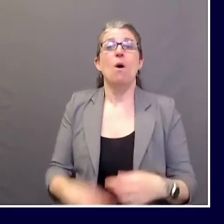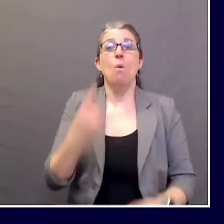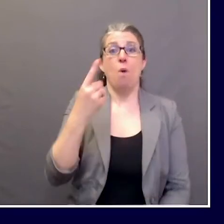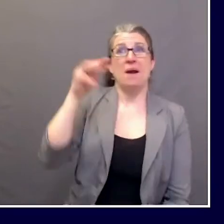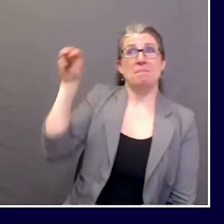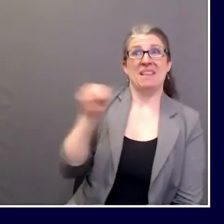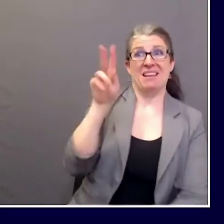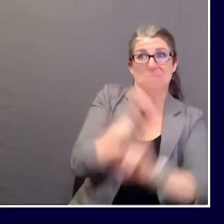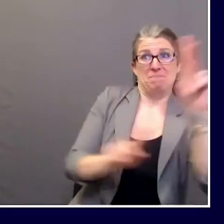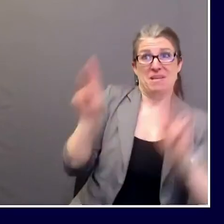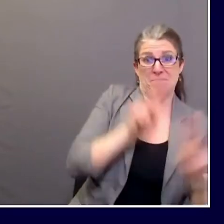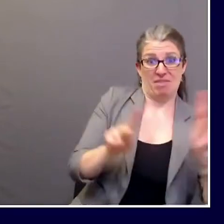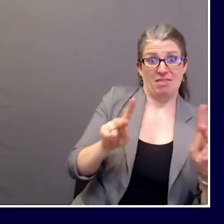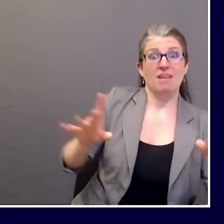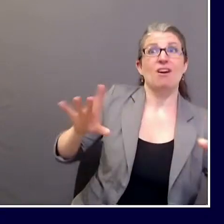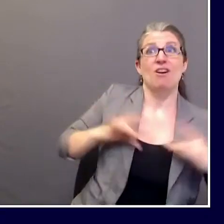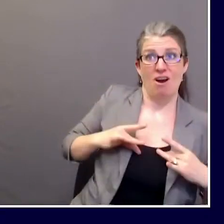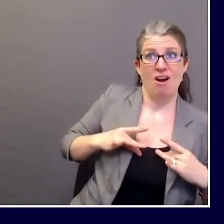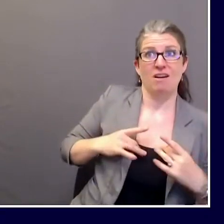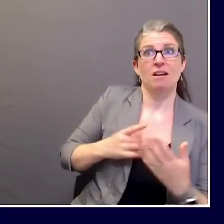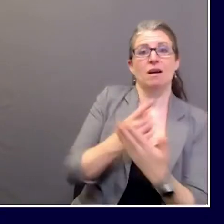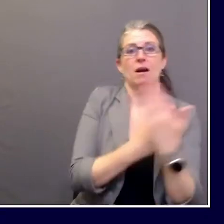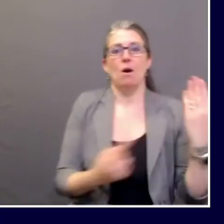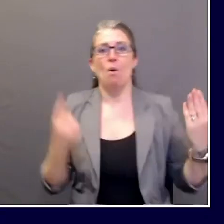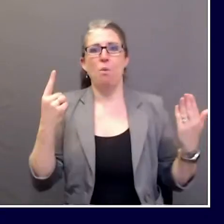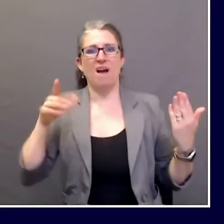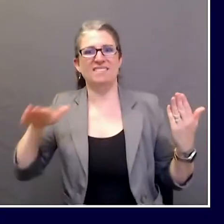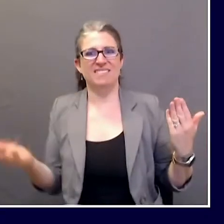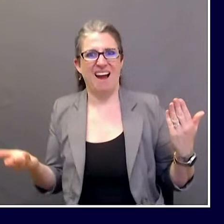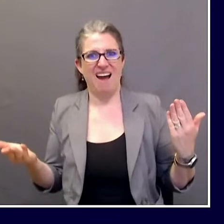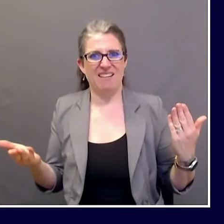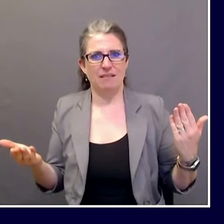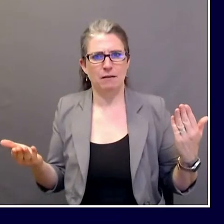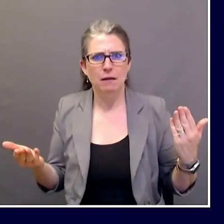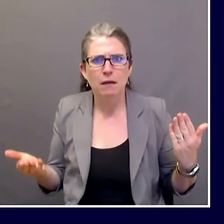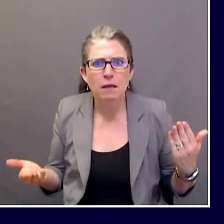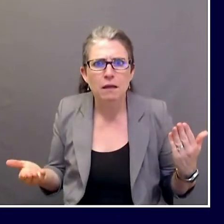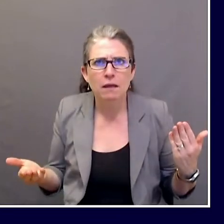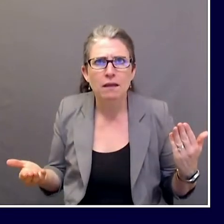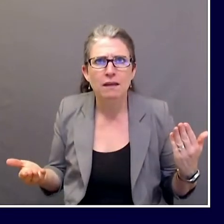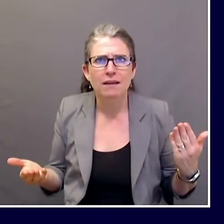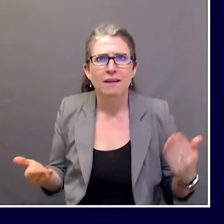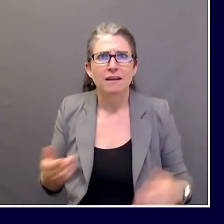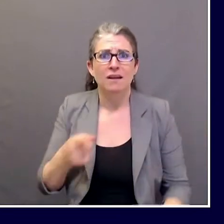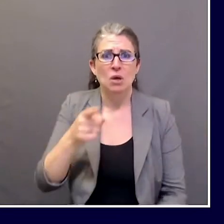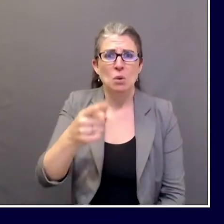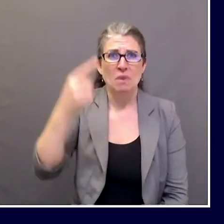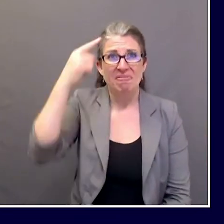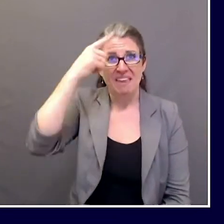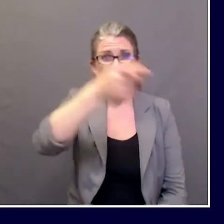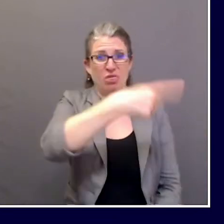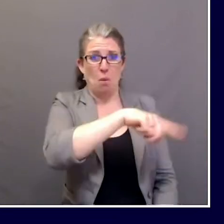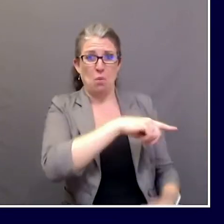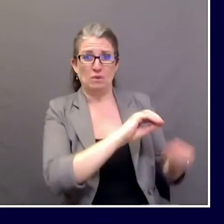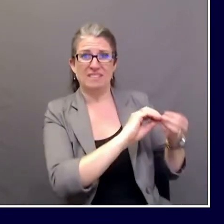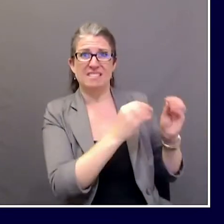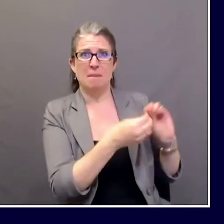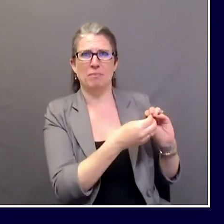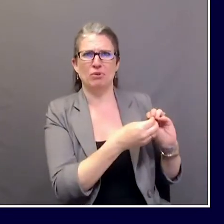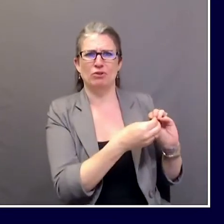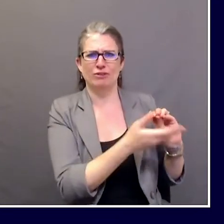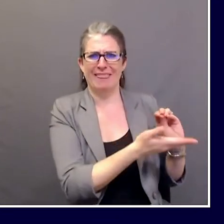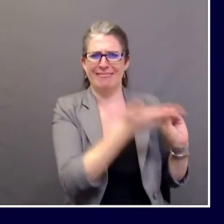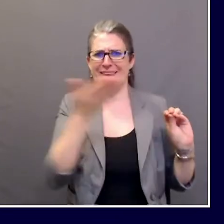Joe, the other thing that I think is really important to note is We have a system out there that looks for events